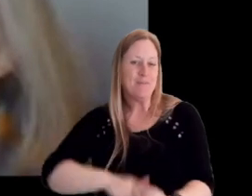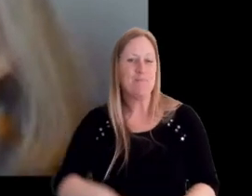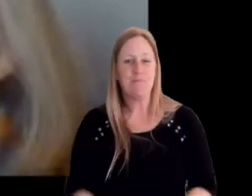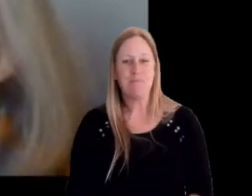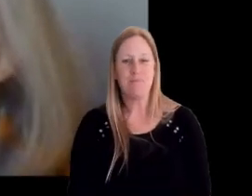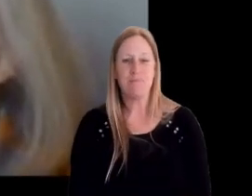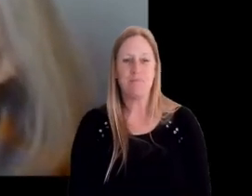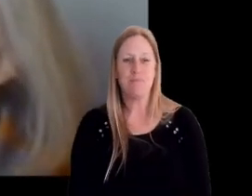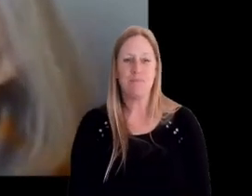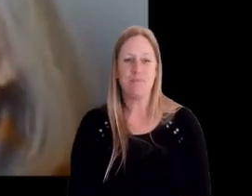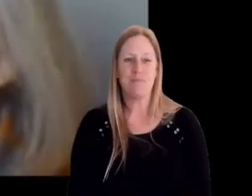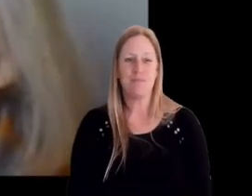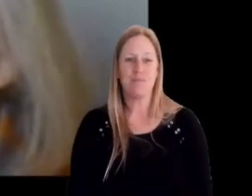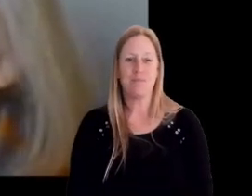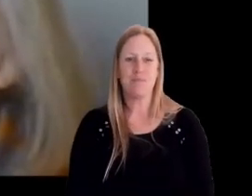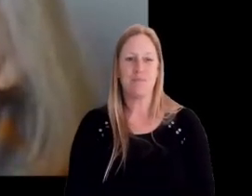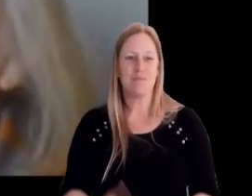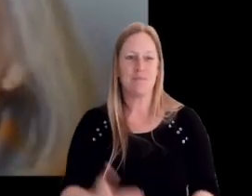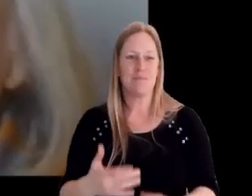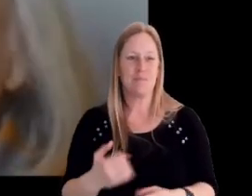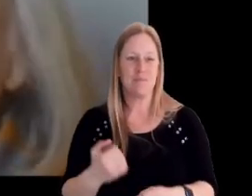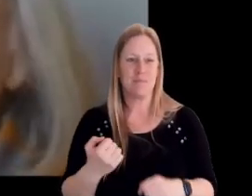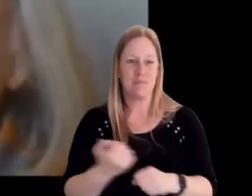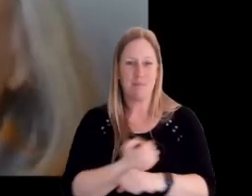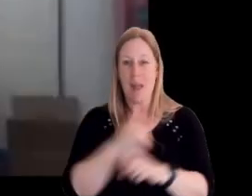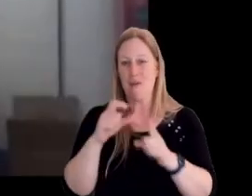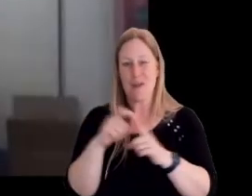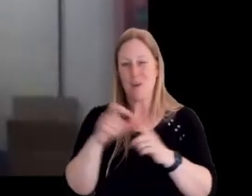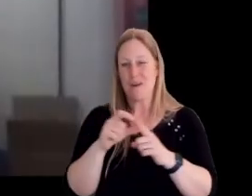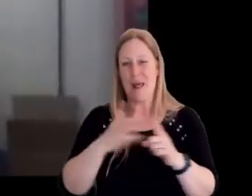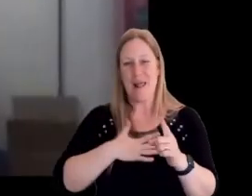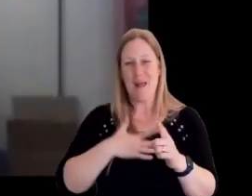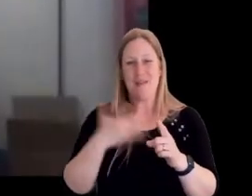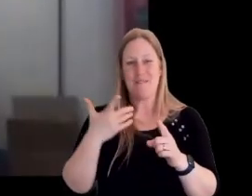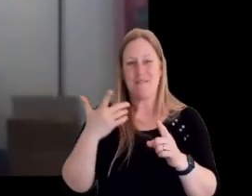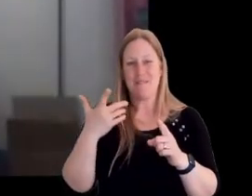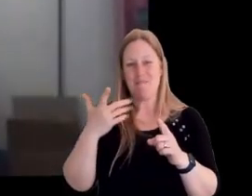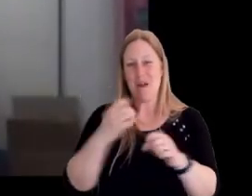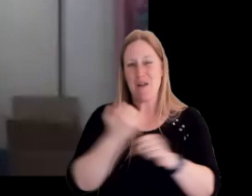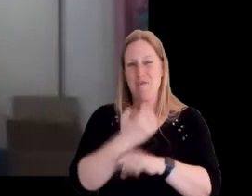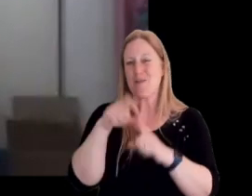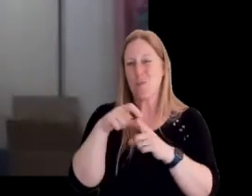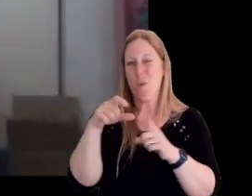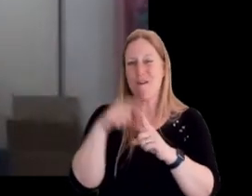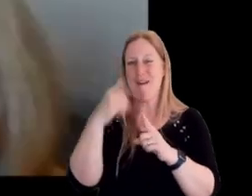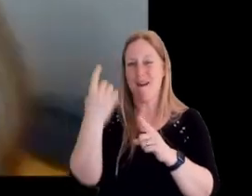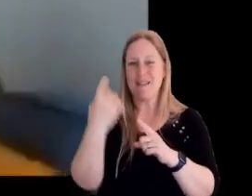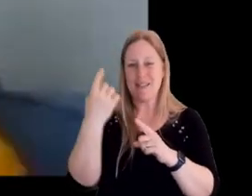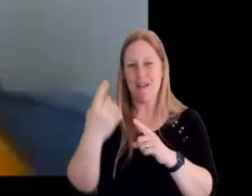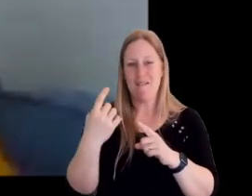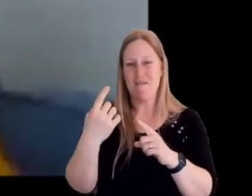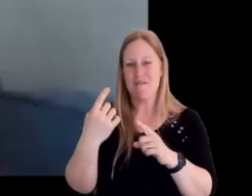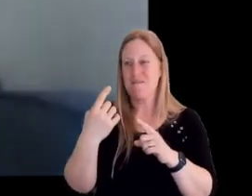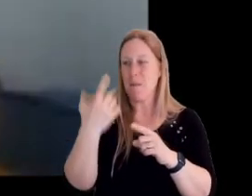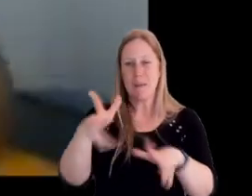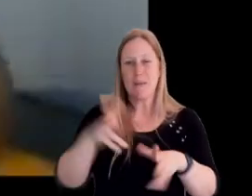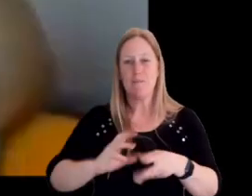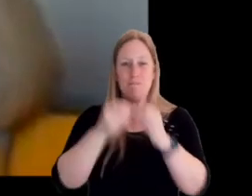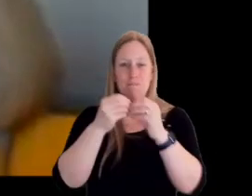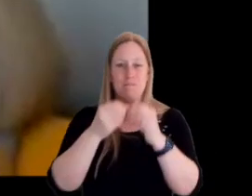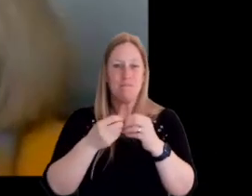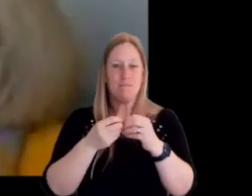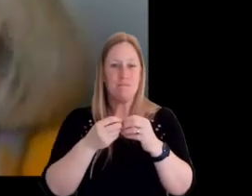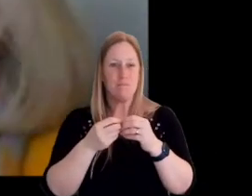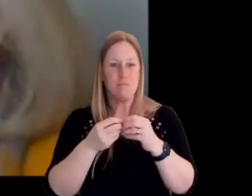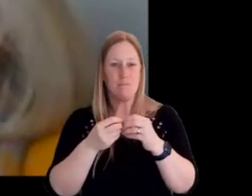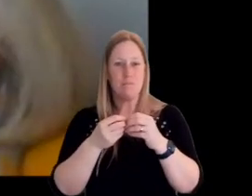yeah. My little granddaughter did a drawing. My little granddaughter did a